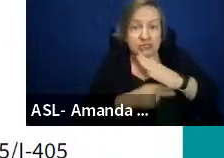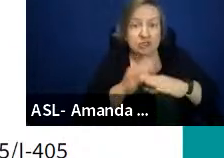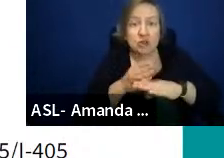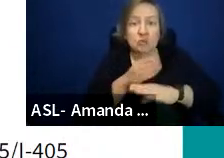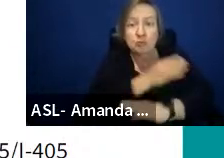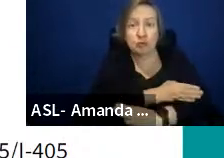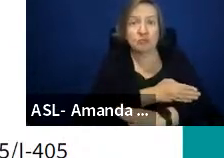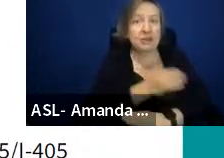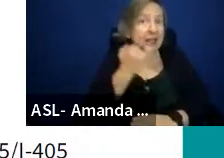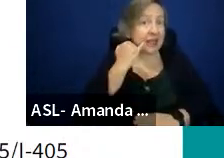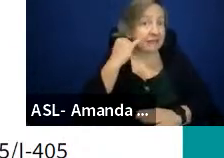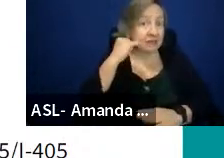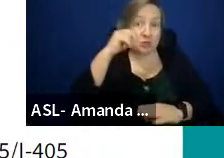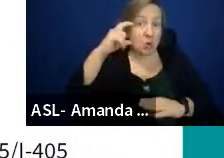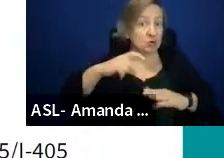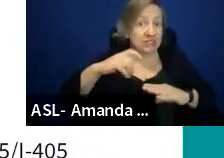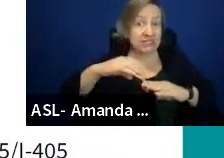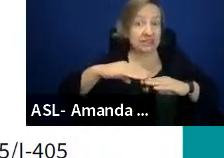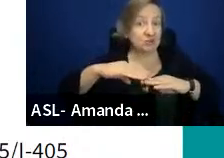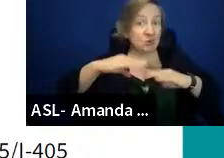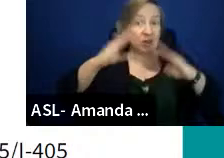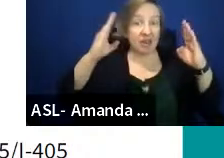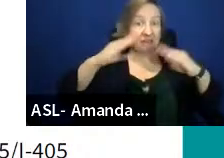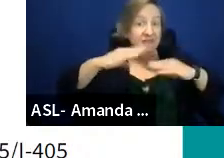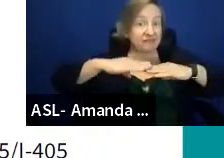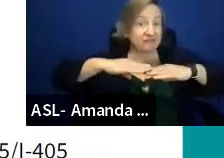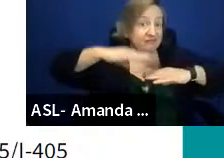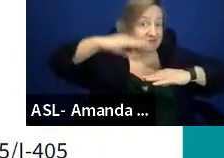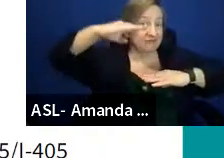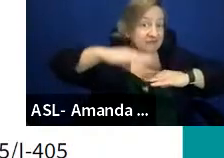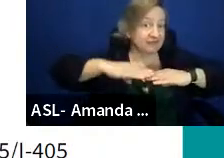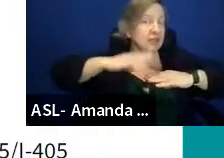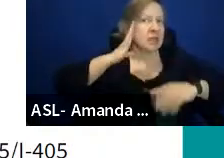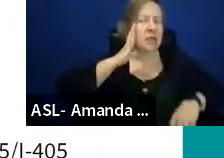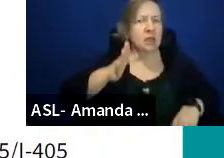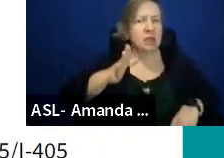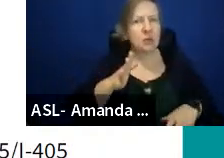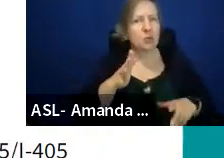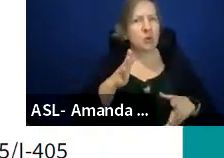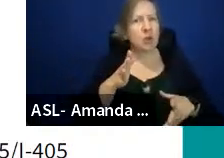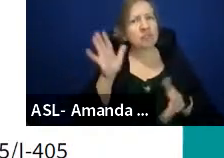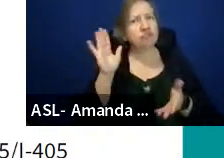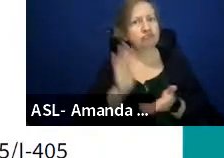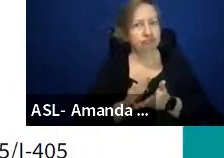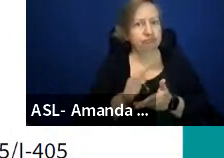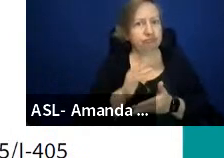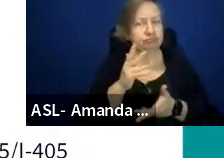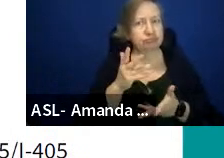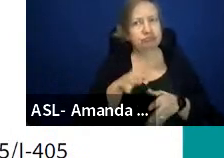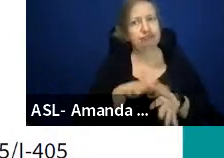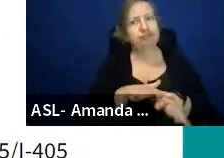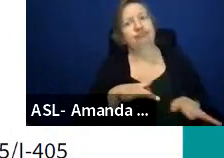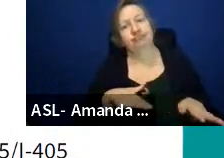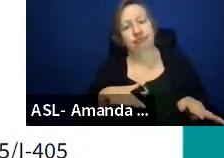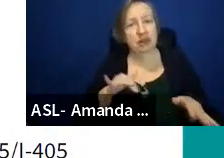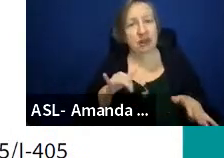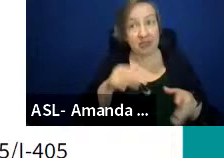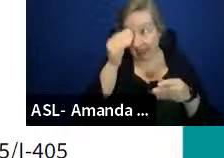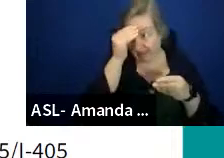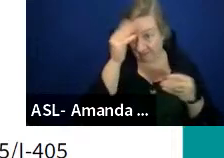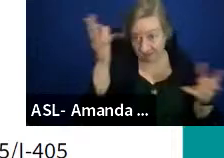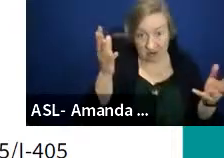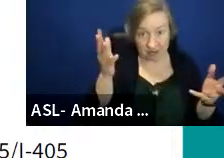have to have a lift bridge, my guess is that reduces significantly, but is that information that you have available,